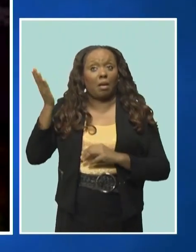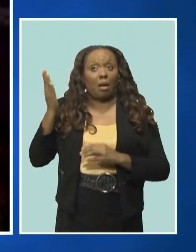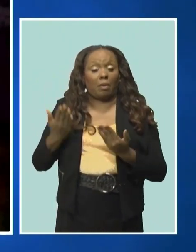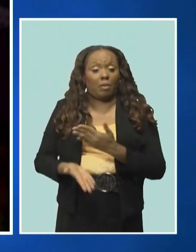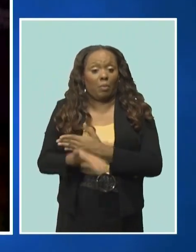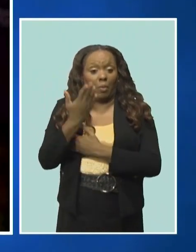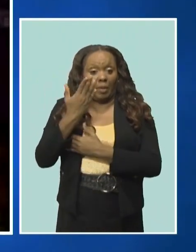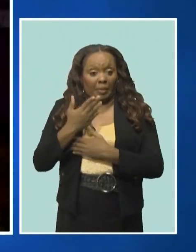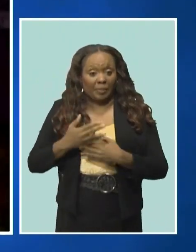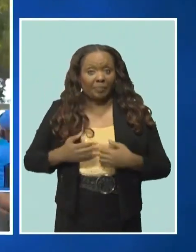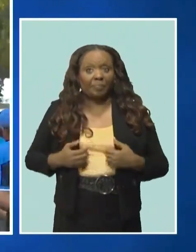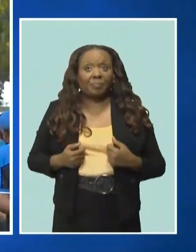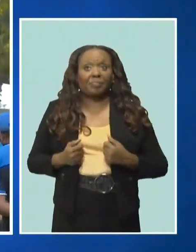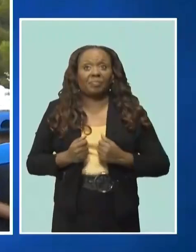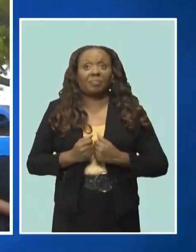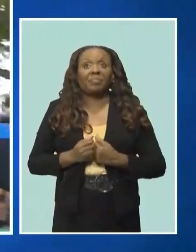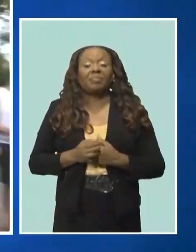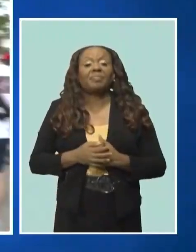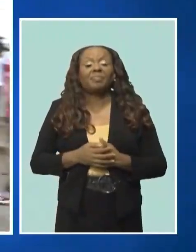report.